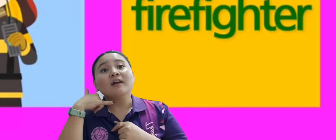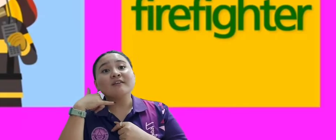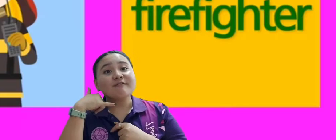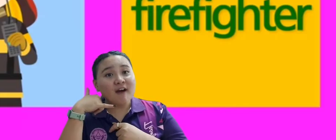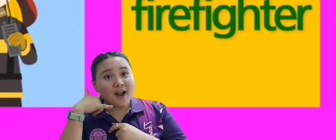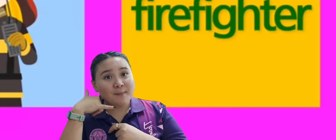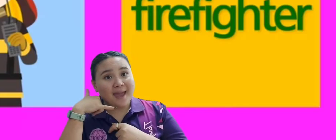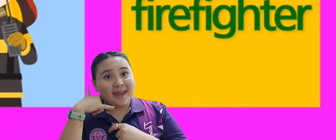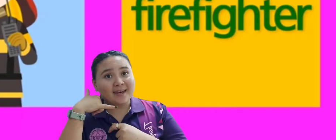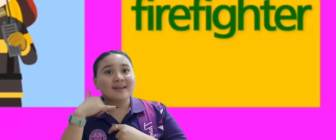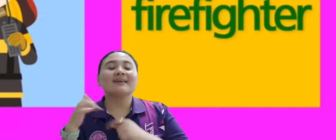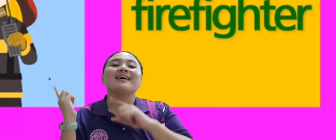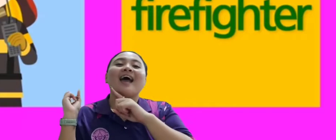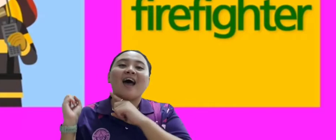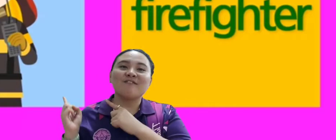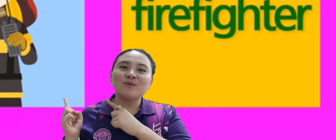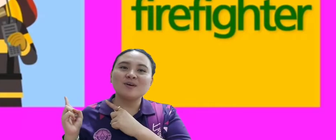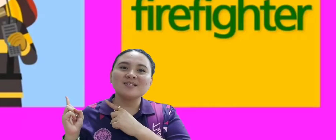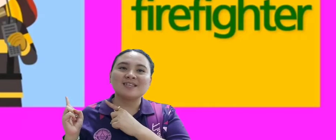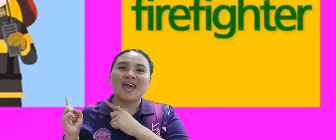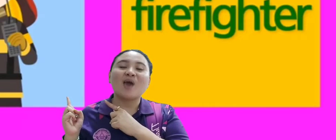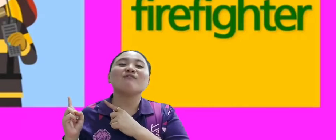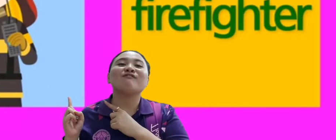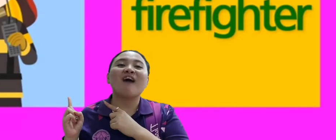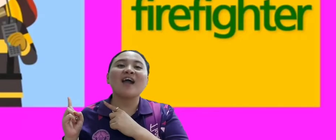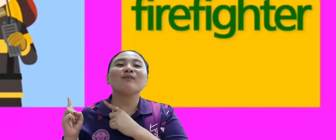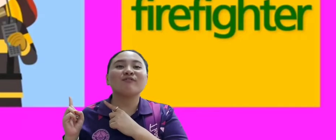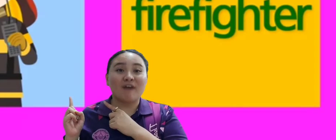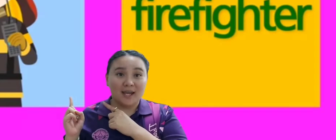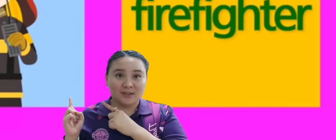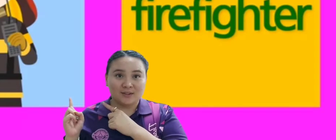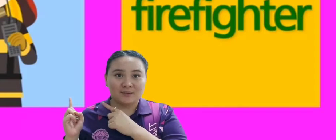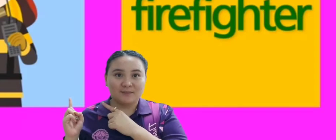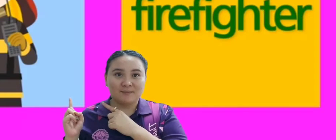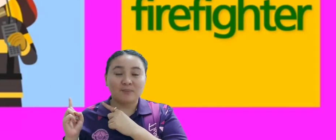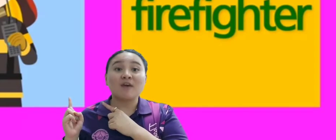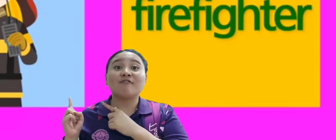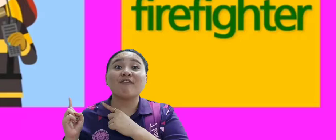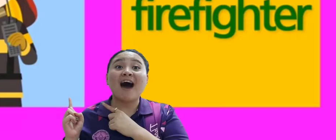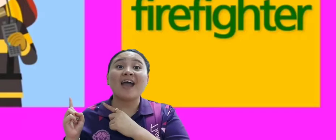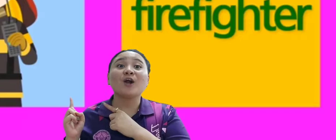or the fireman. Everyone say firefighter.